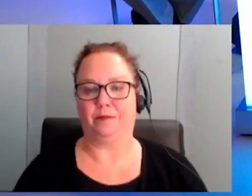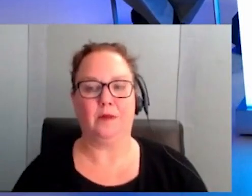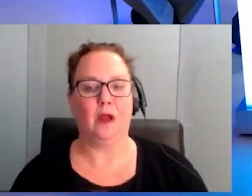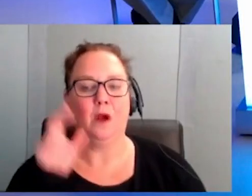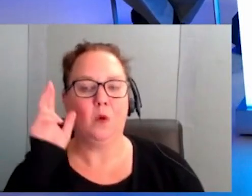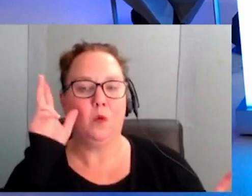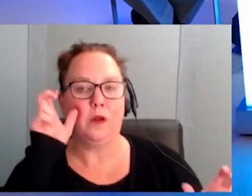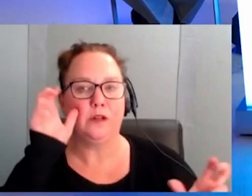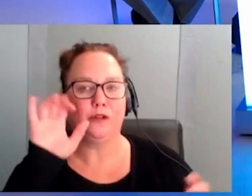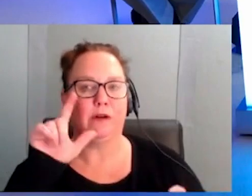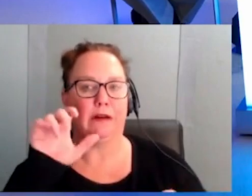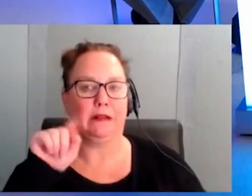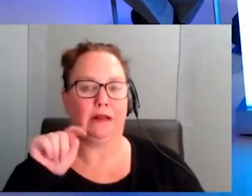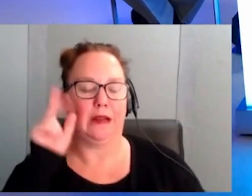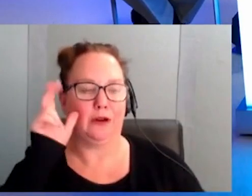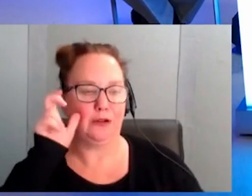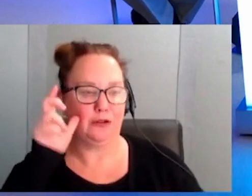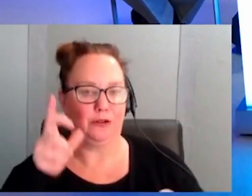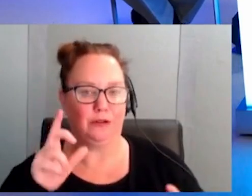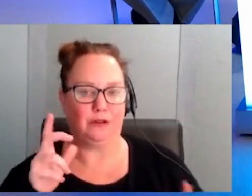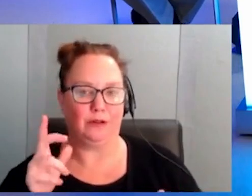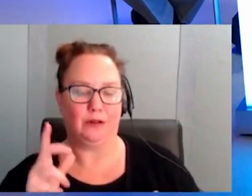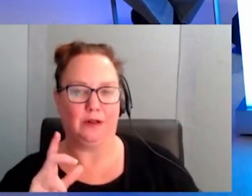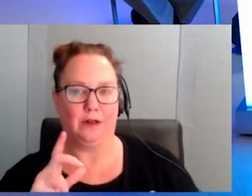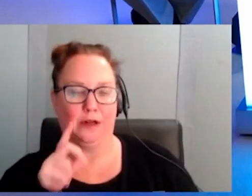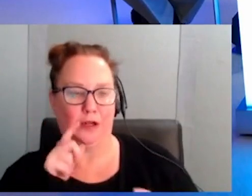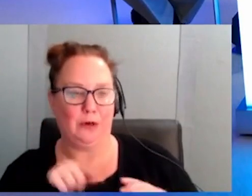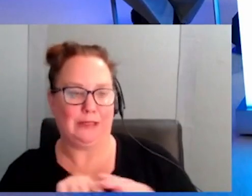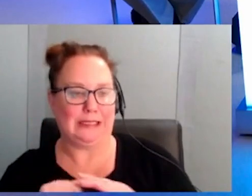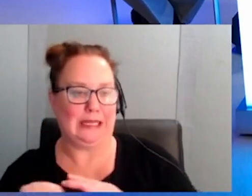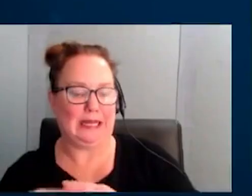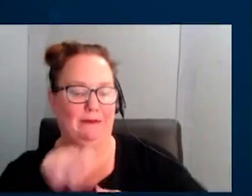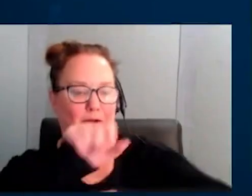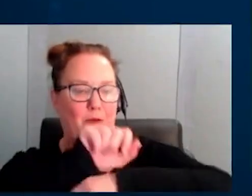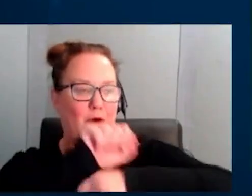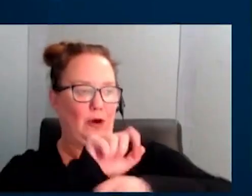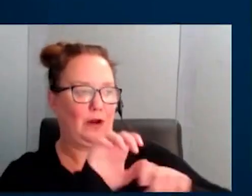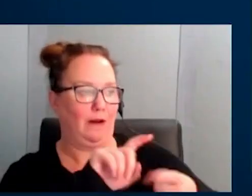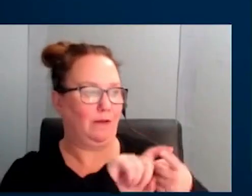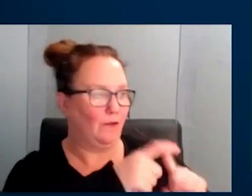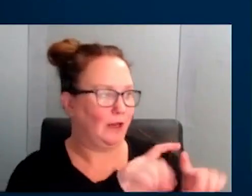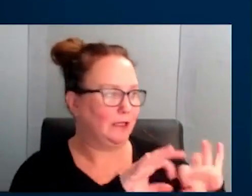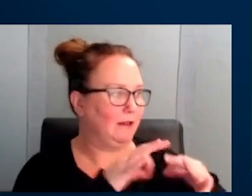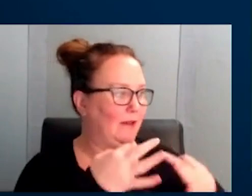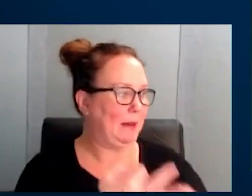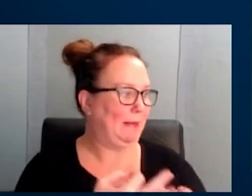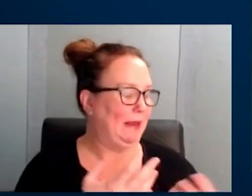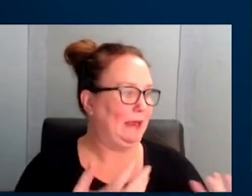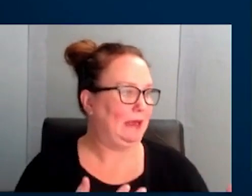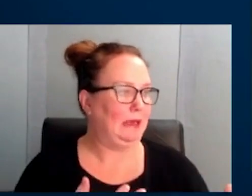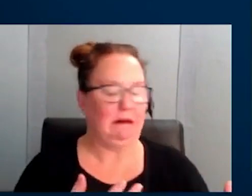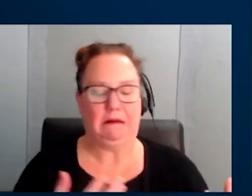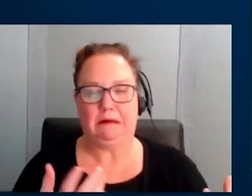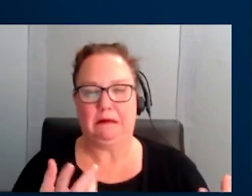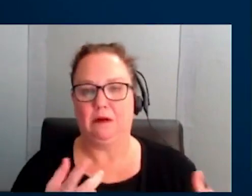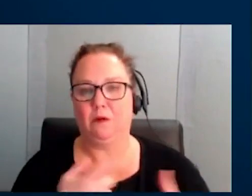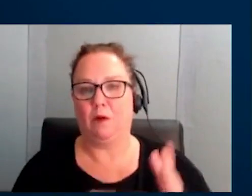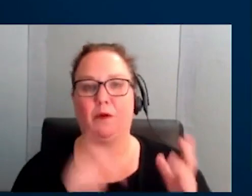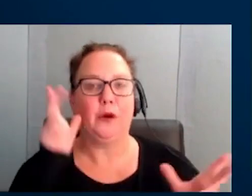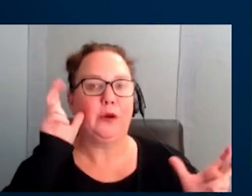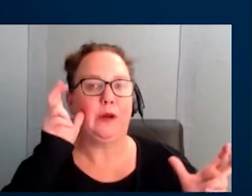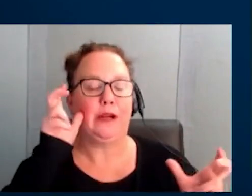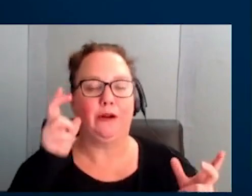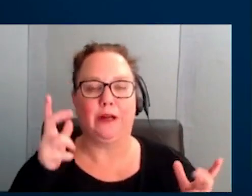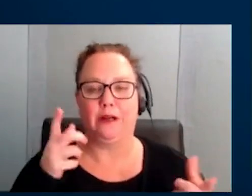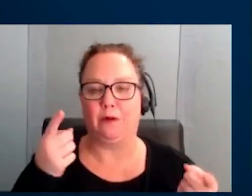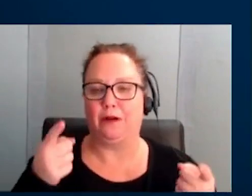I know you'd said you were kind of out there, sneaking away from work and friends and family to try to catch this stuff. What were you hearing back then? What do you hear now?